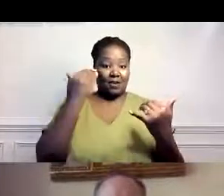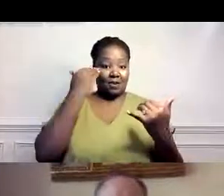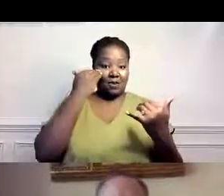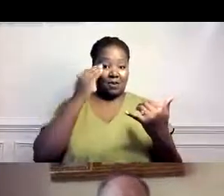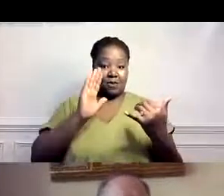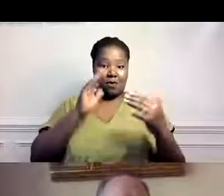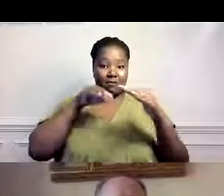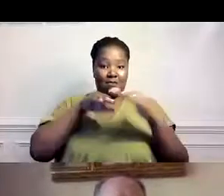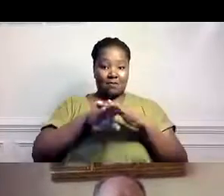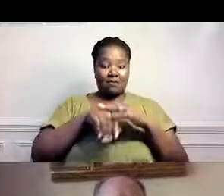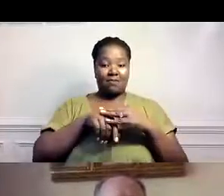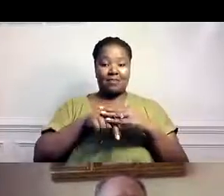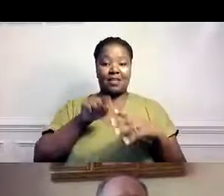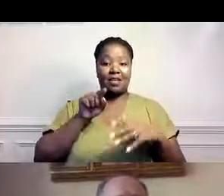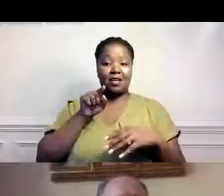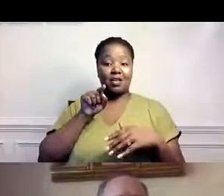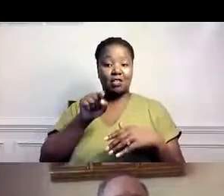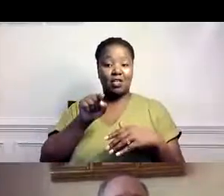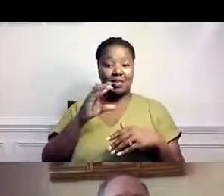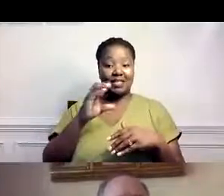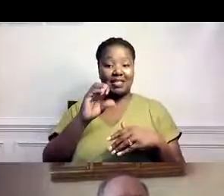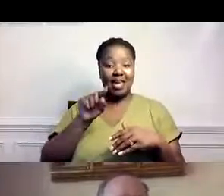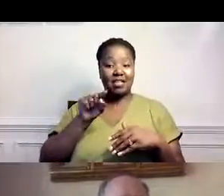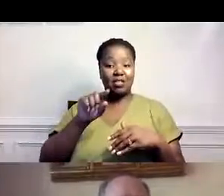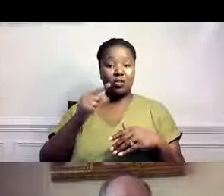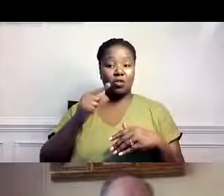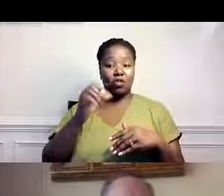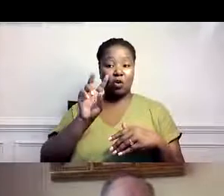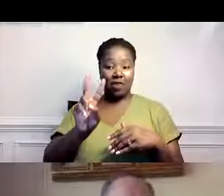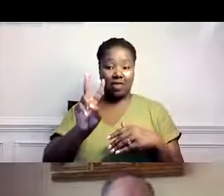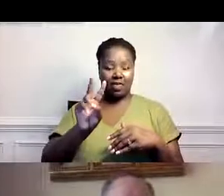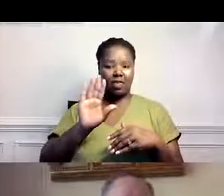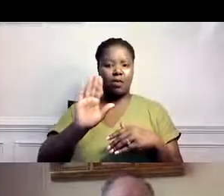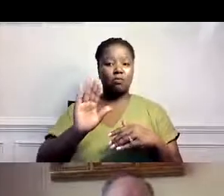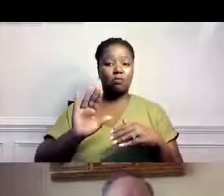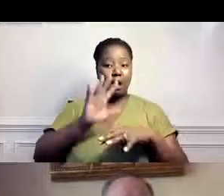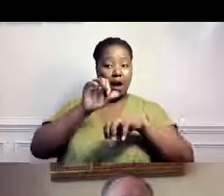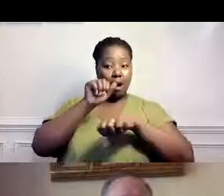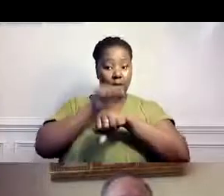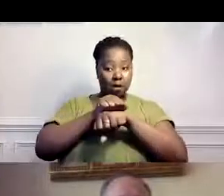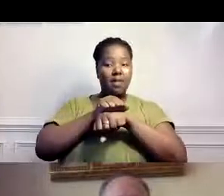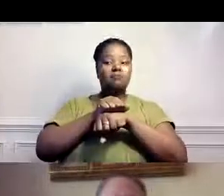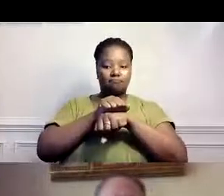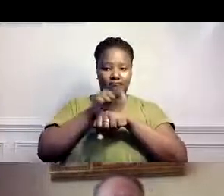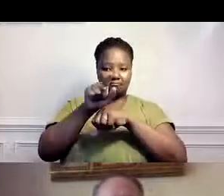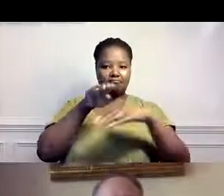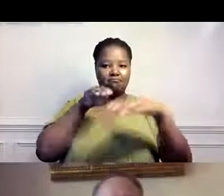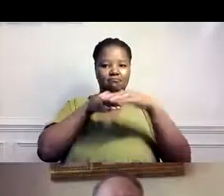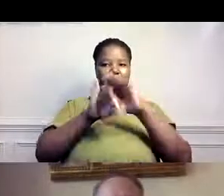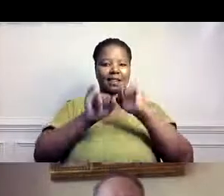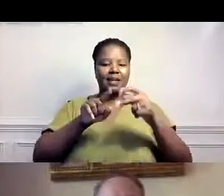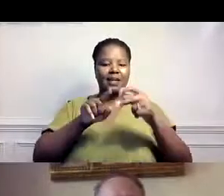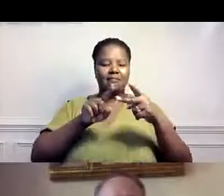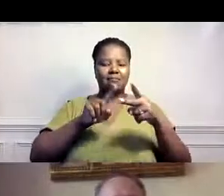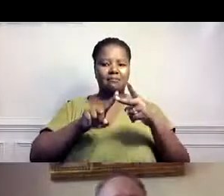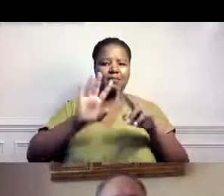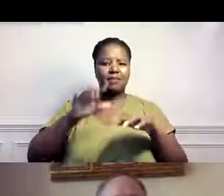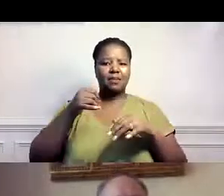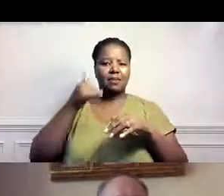myturn.ca.gov, which is where people can go on to get appointments. There's also a hotline with